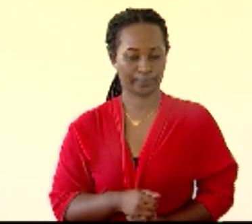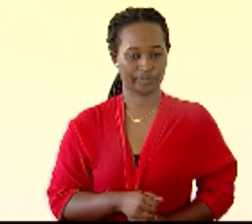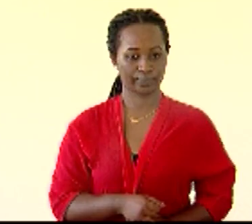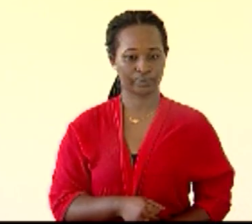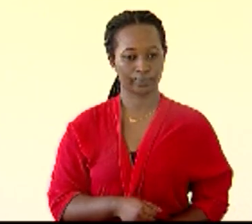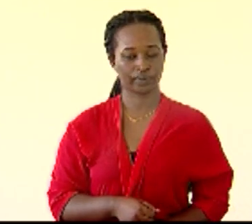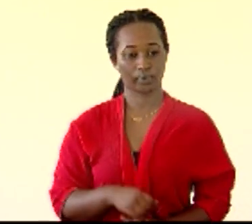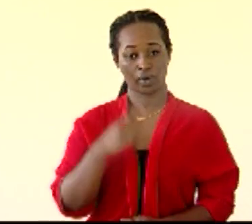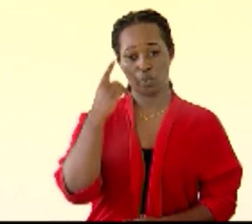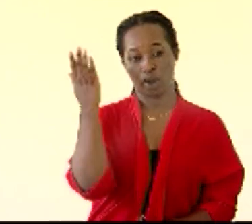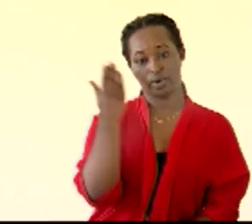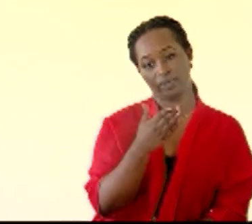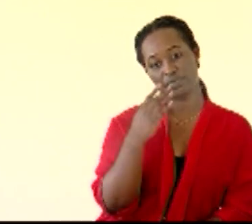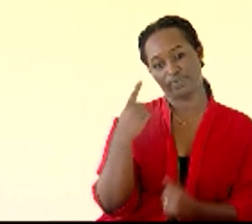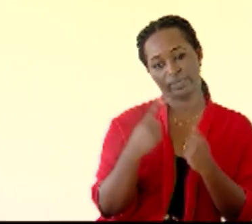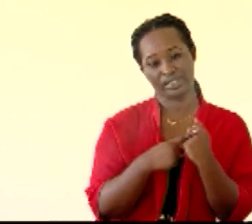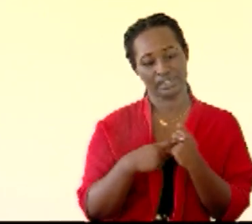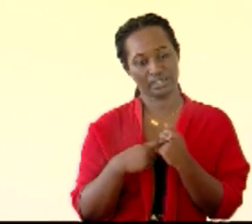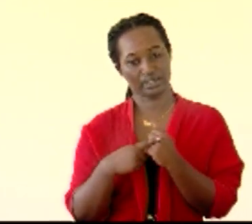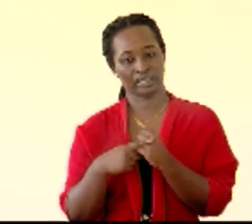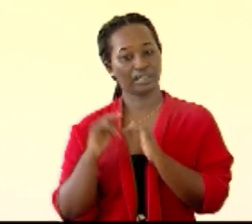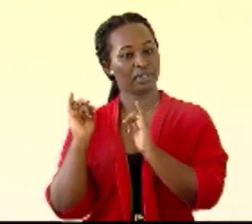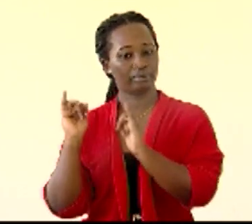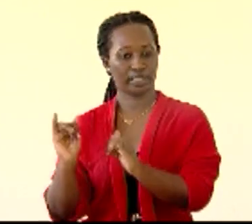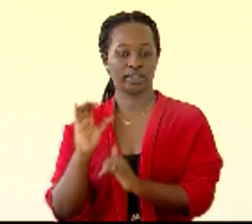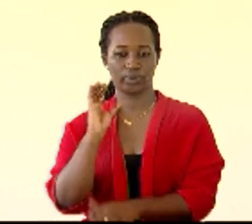the 1 out of 6, the remaining component,